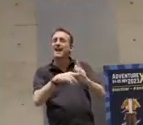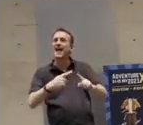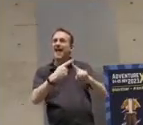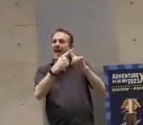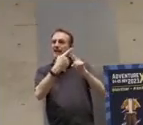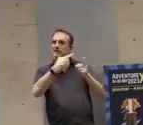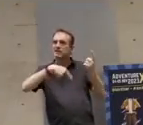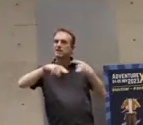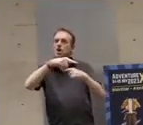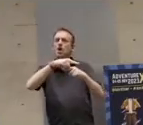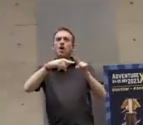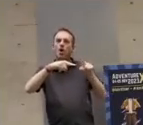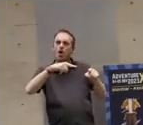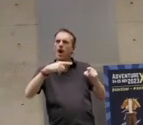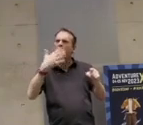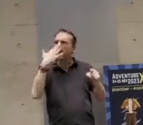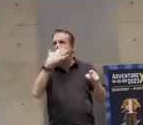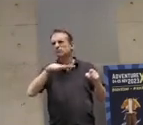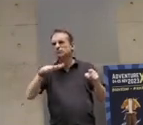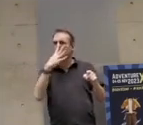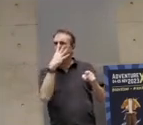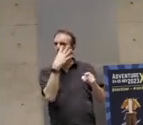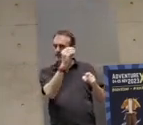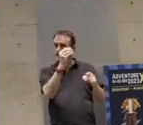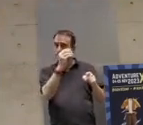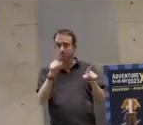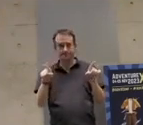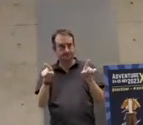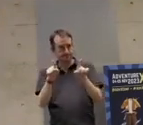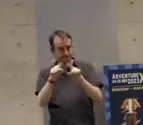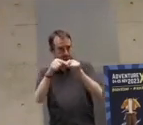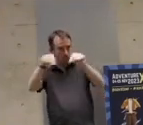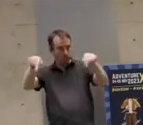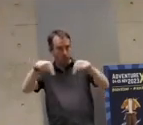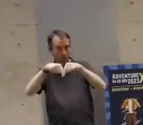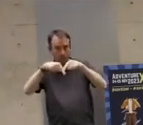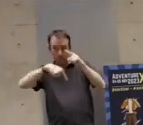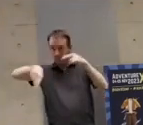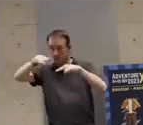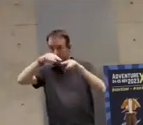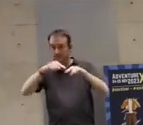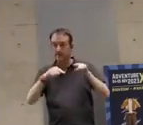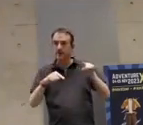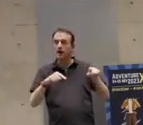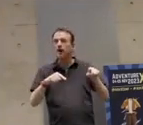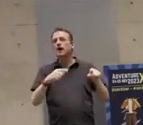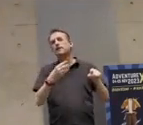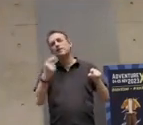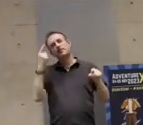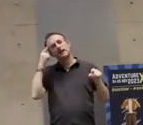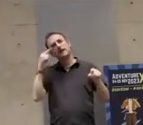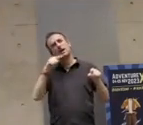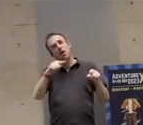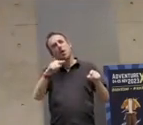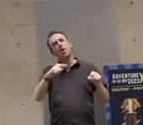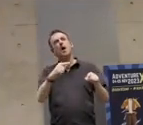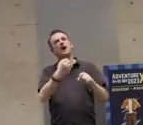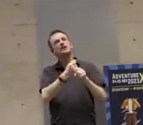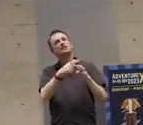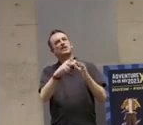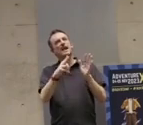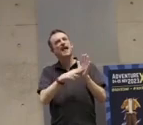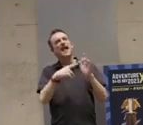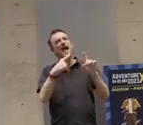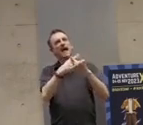proportion of us in this room are that. Some people think that Gen X goes up to about 59, 60.